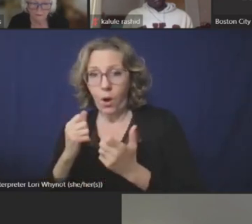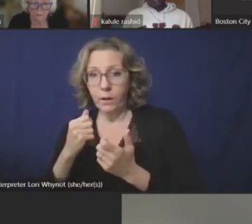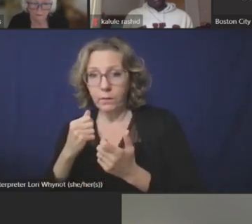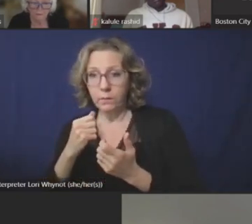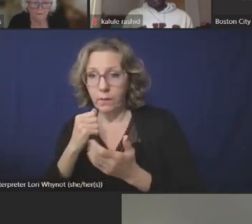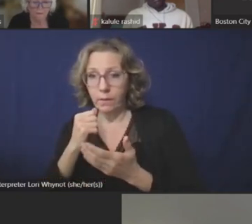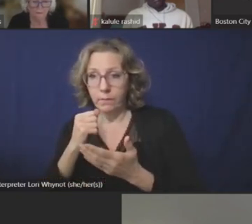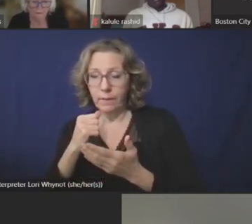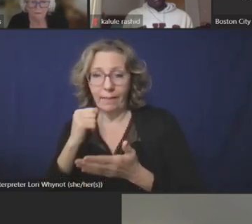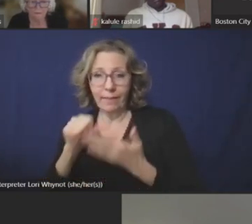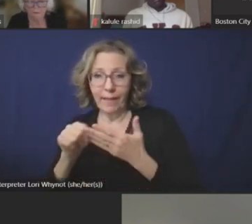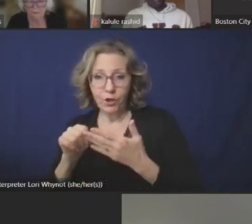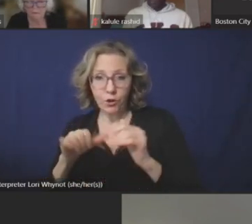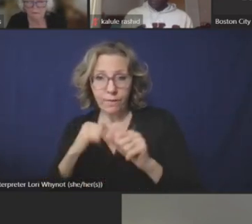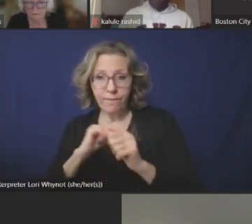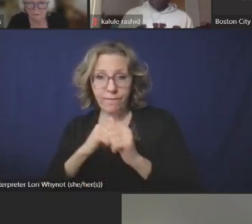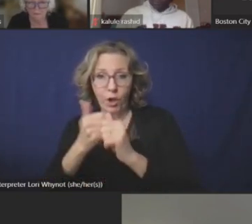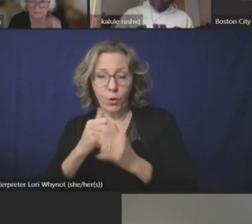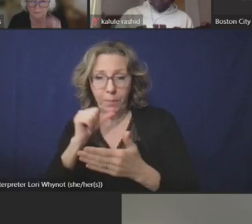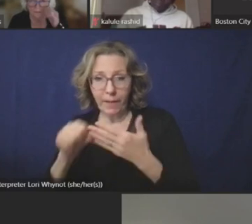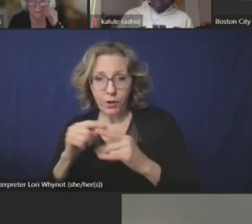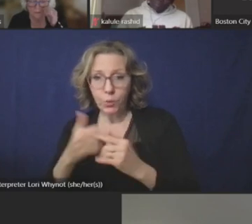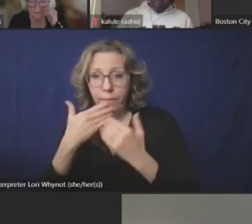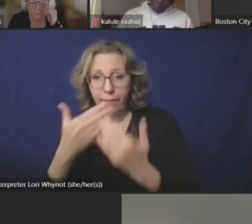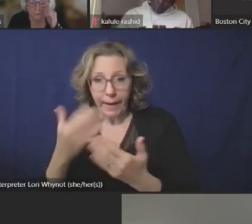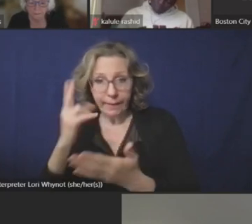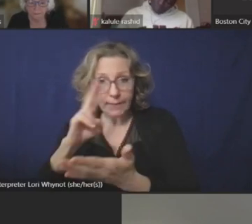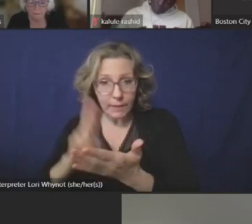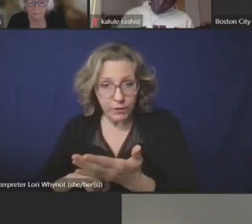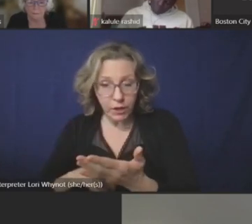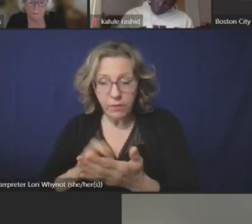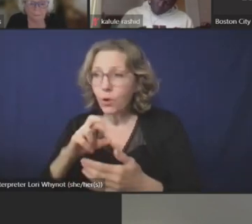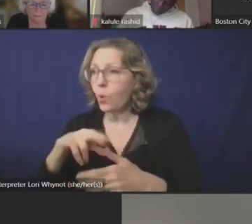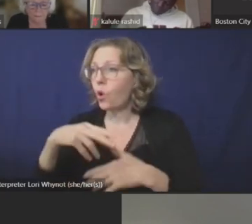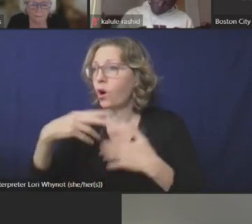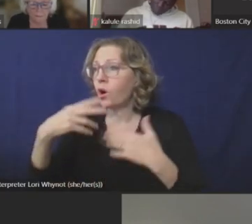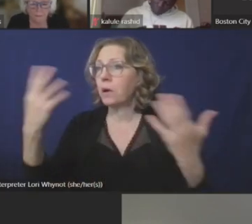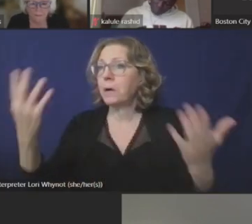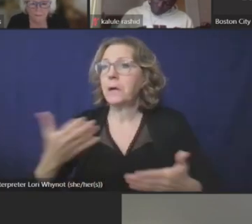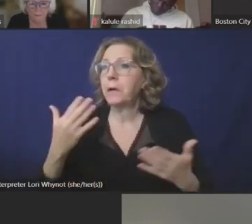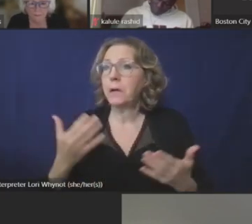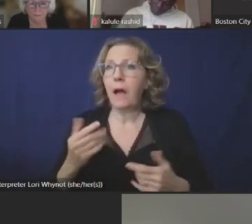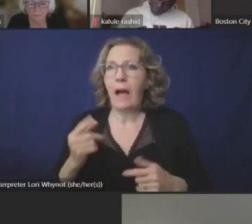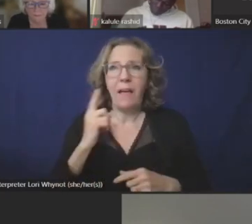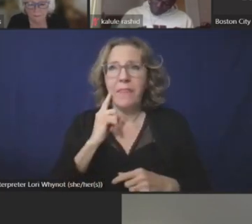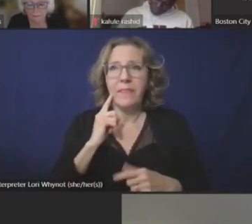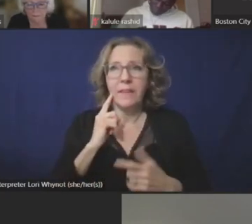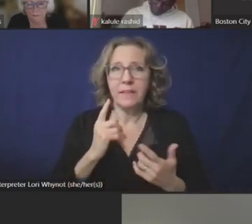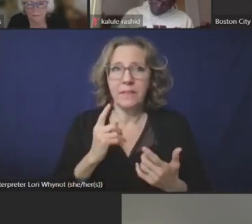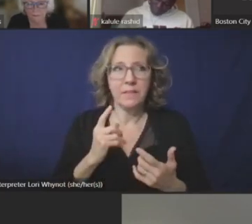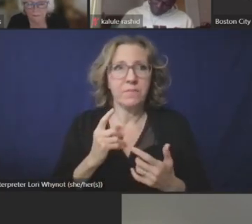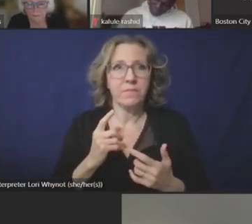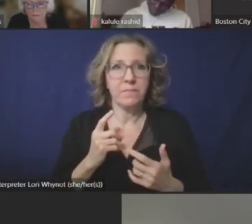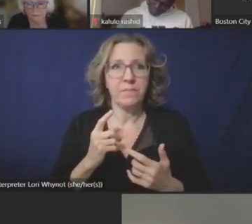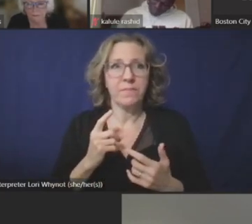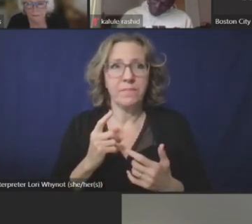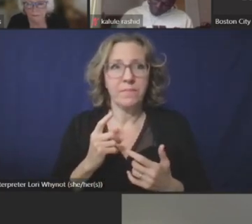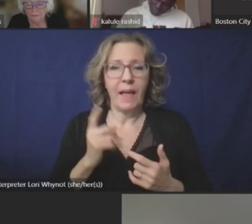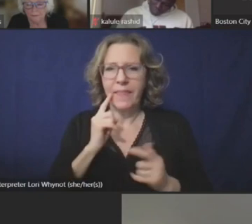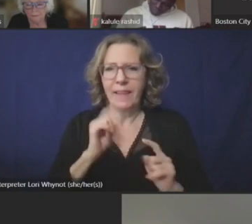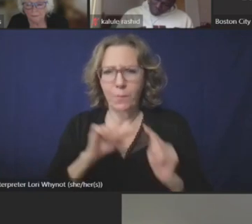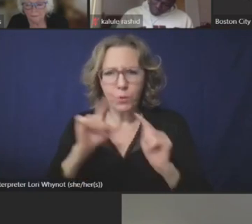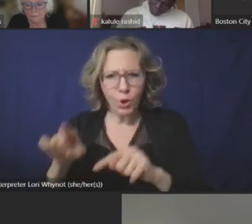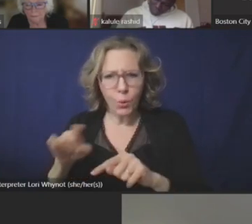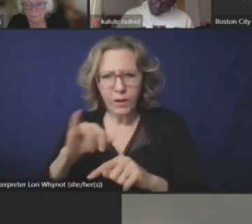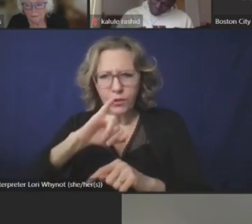or, you know, a letter. Because I think by the time I go, it will be before the next board meeting because we're going like